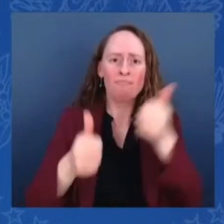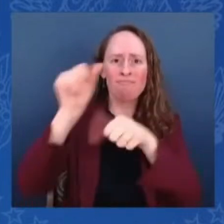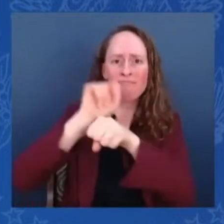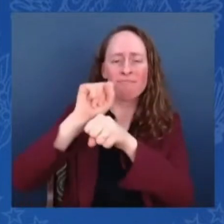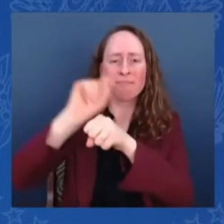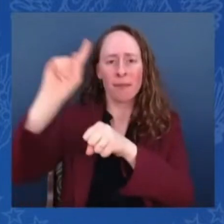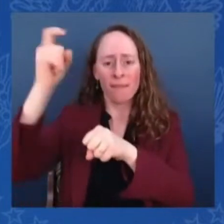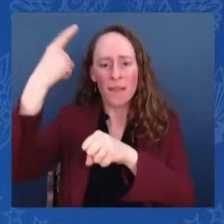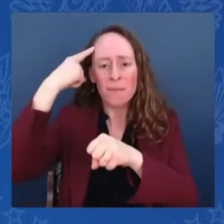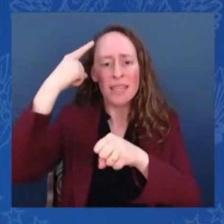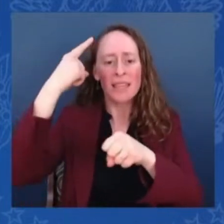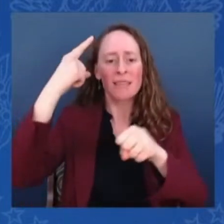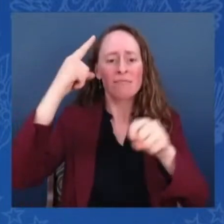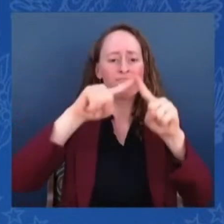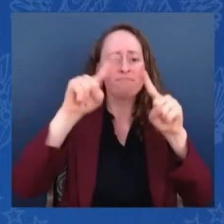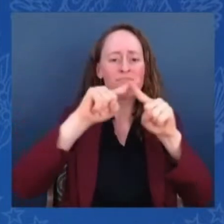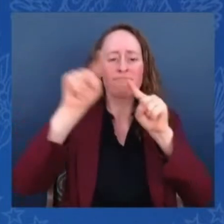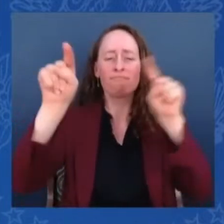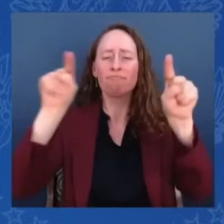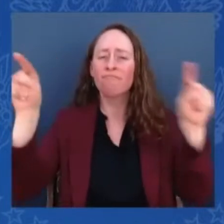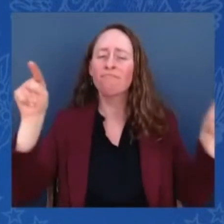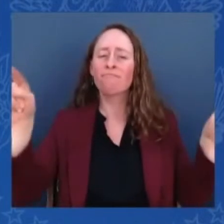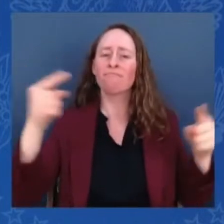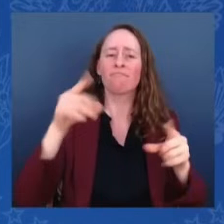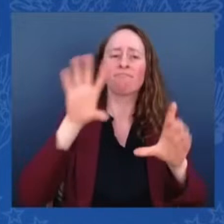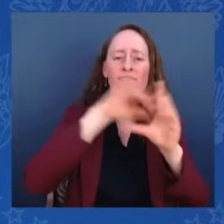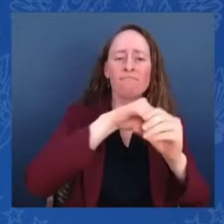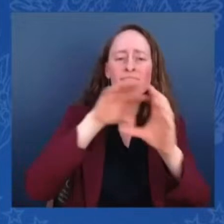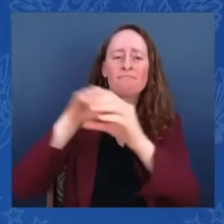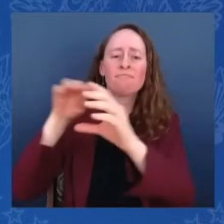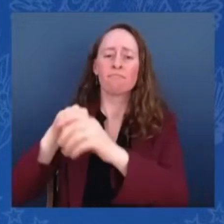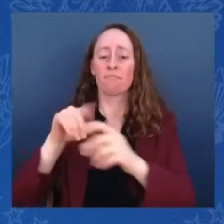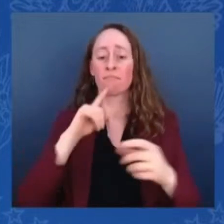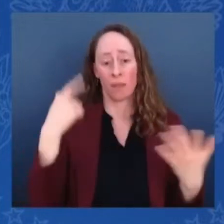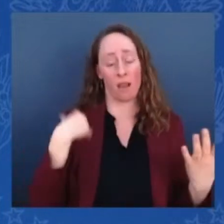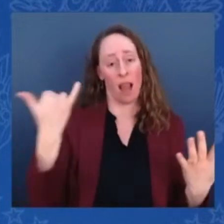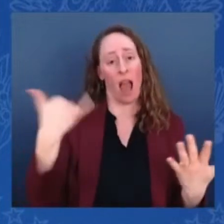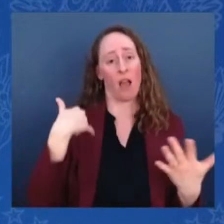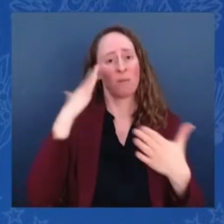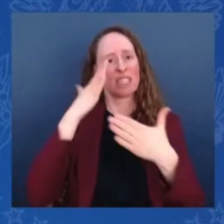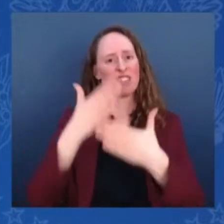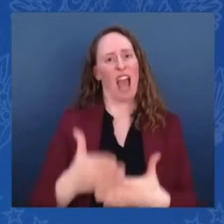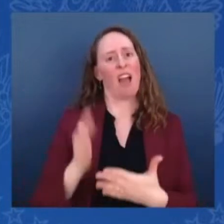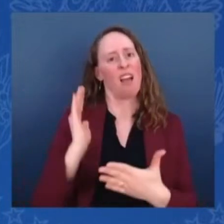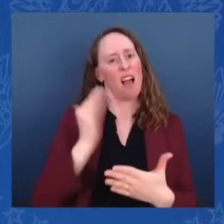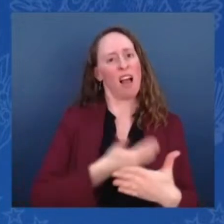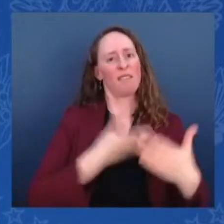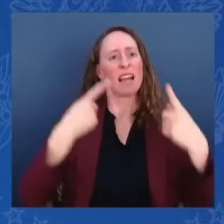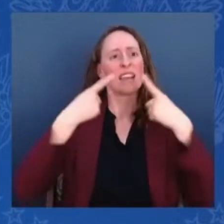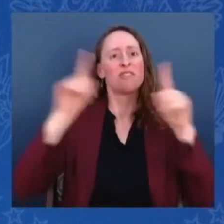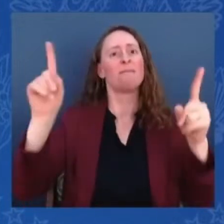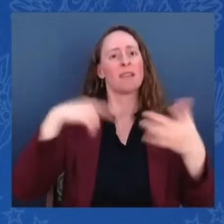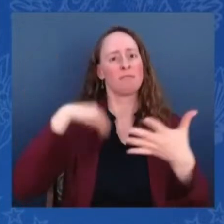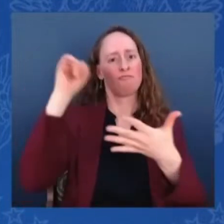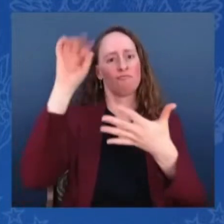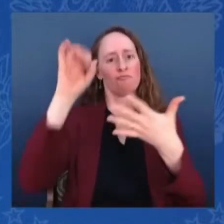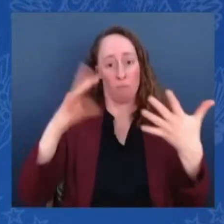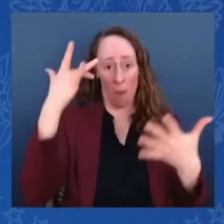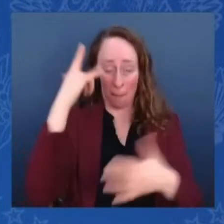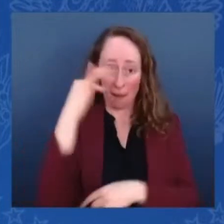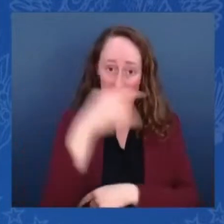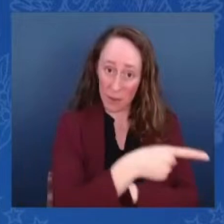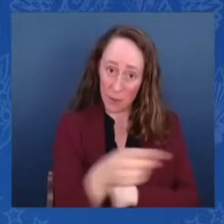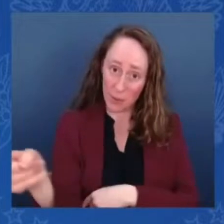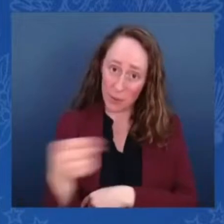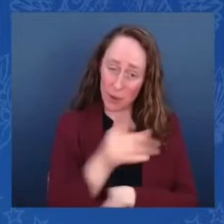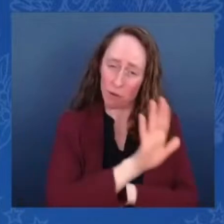we're going to discuss today were the result of your hard work, and that's not hyperbole, it's true. Thank you, thank you,